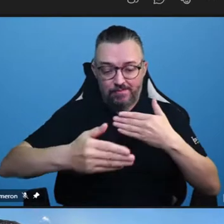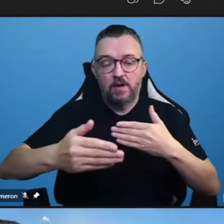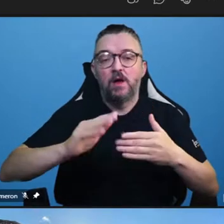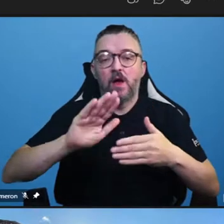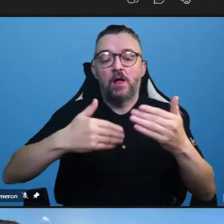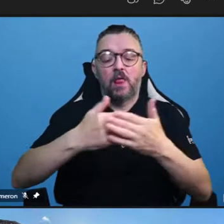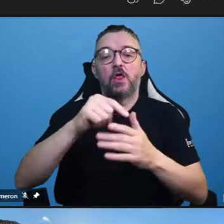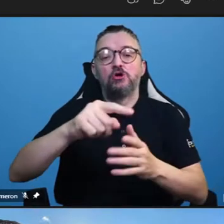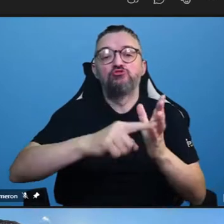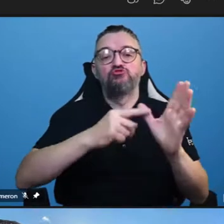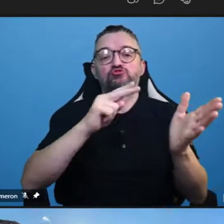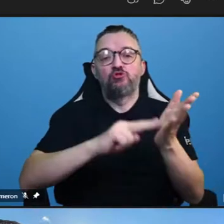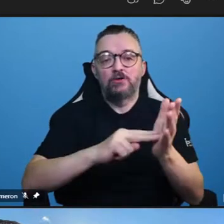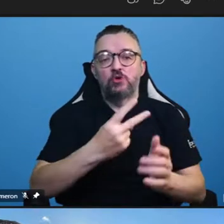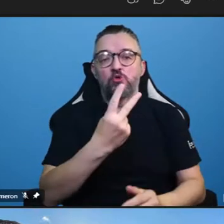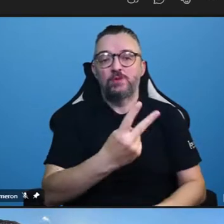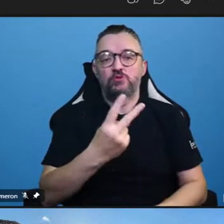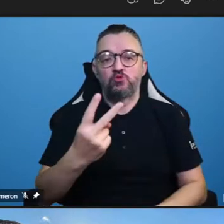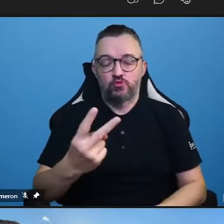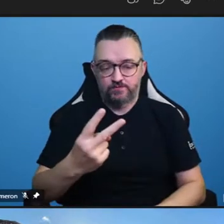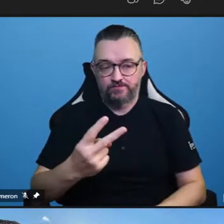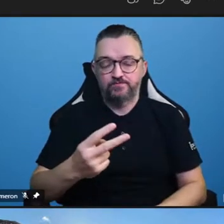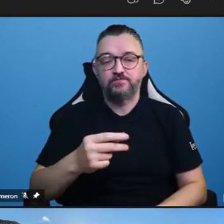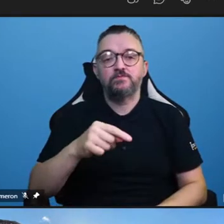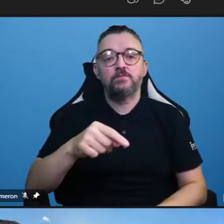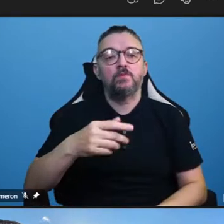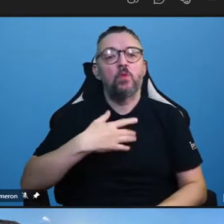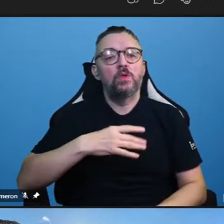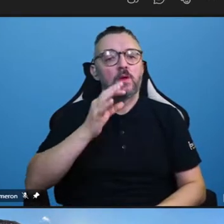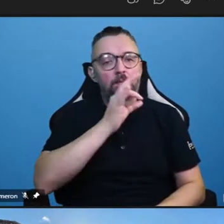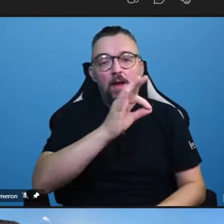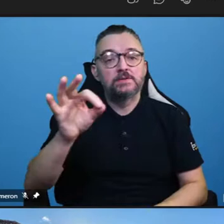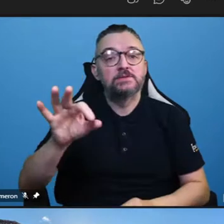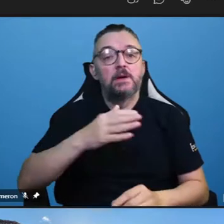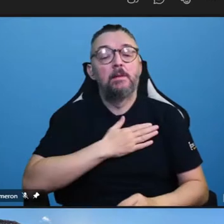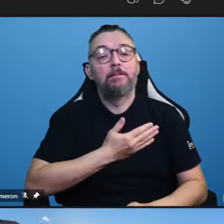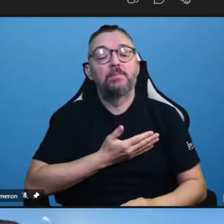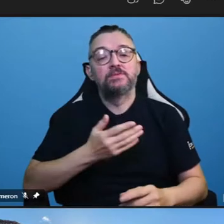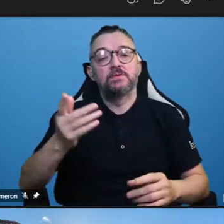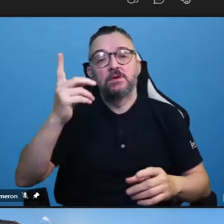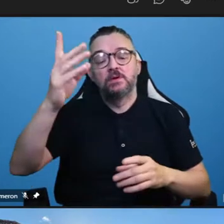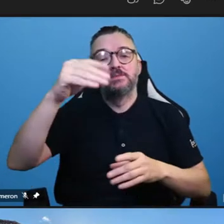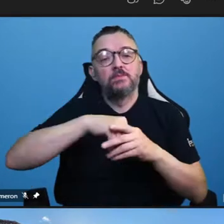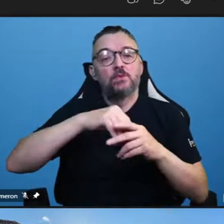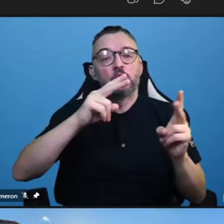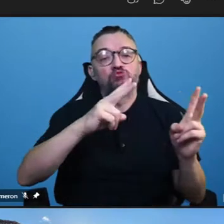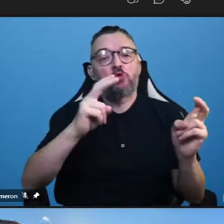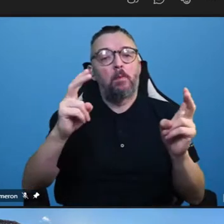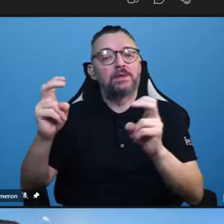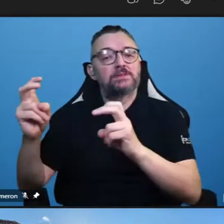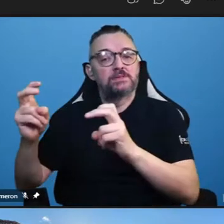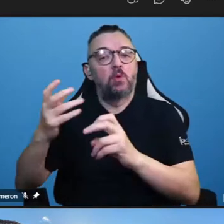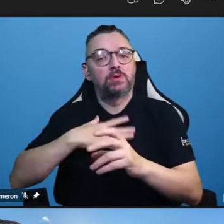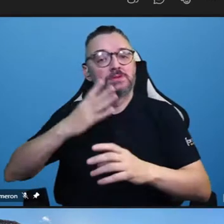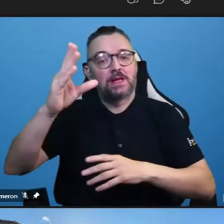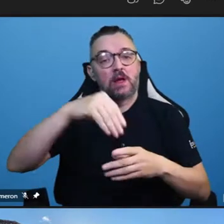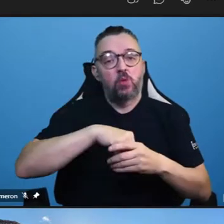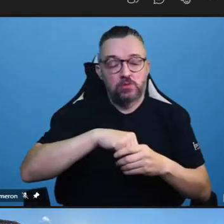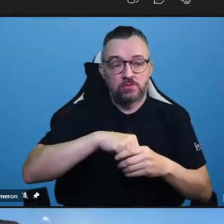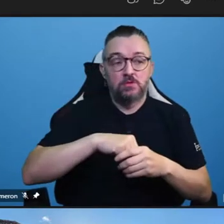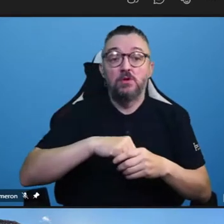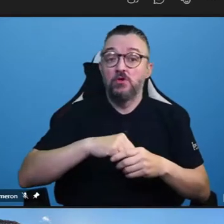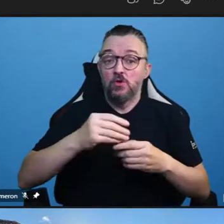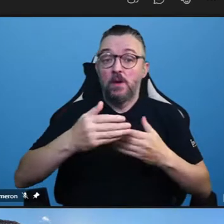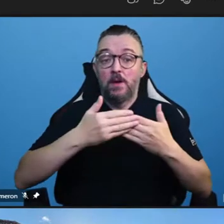January 2022, and also to invite members to suggest topics for inclusion. So the forward